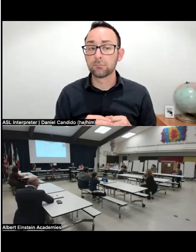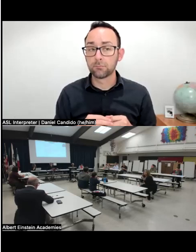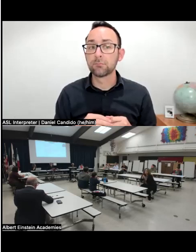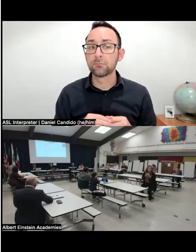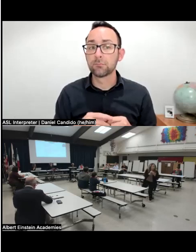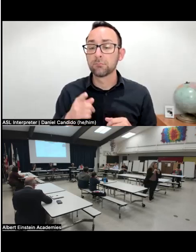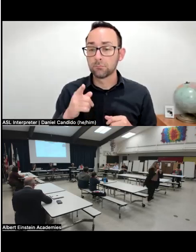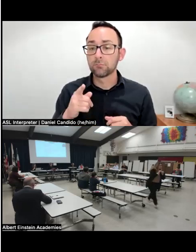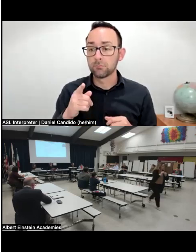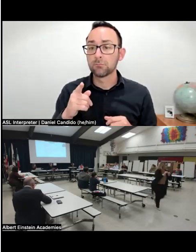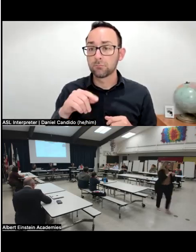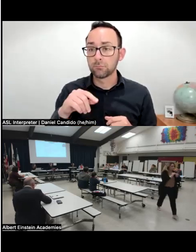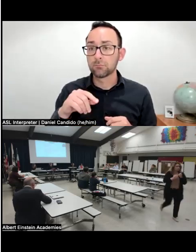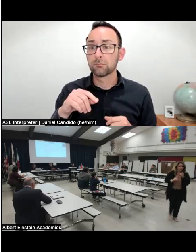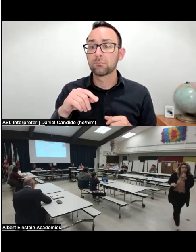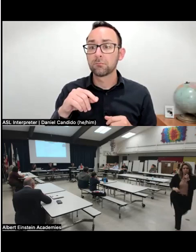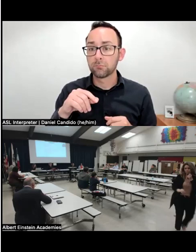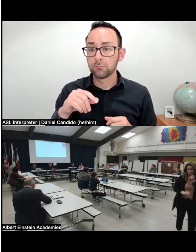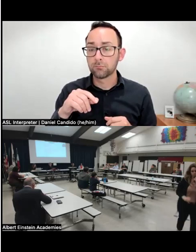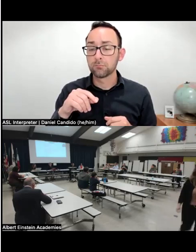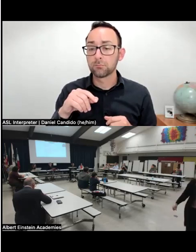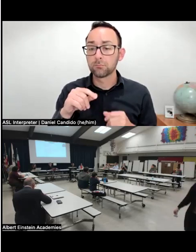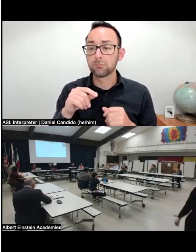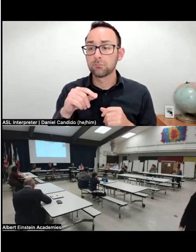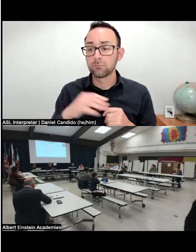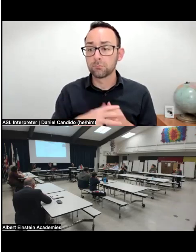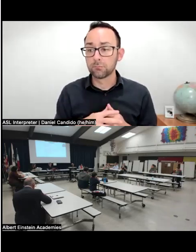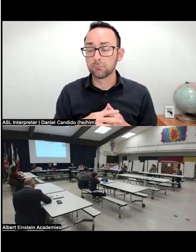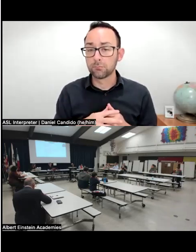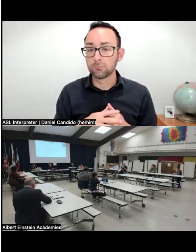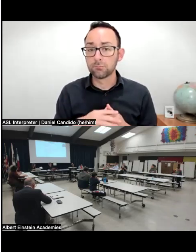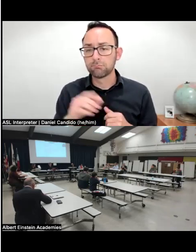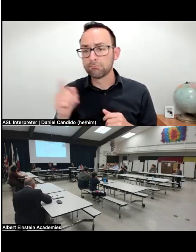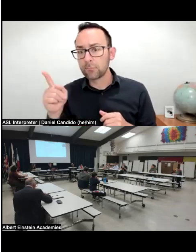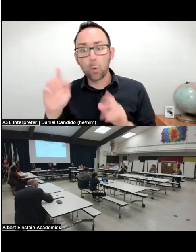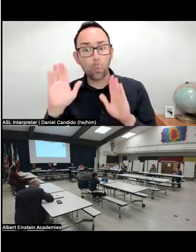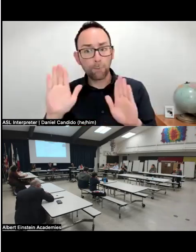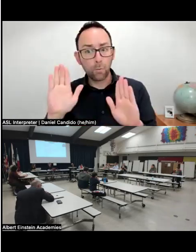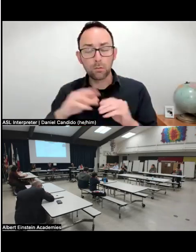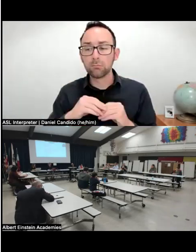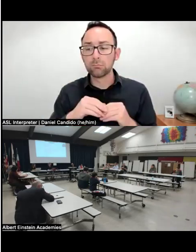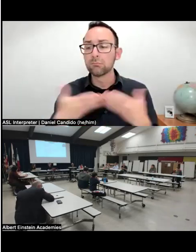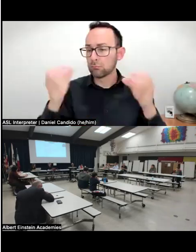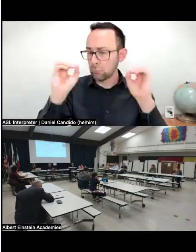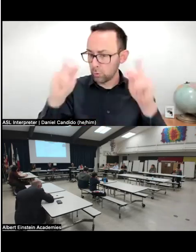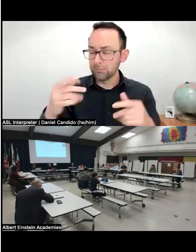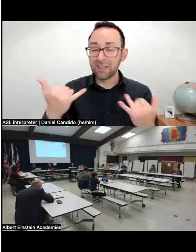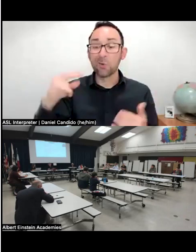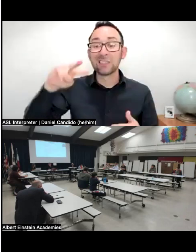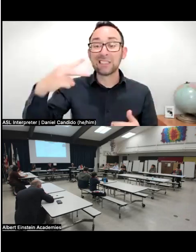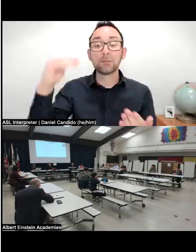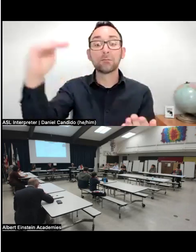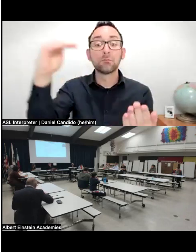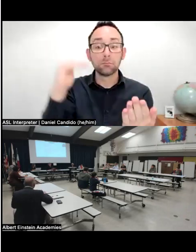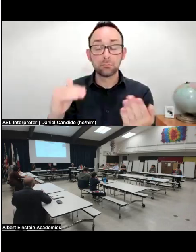nays. Motion passes. Okay, wonderful. Okay, the second item under our